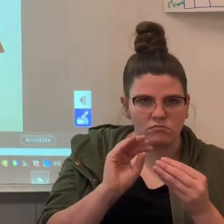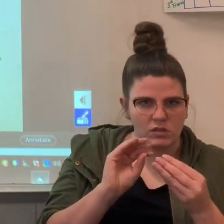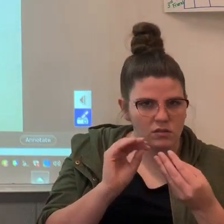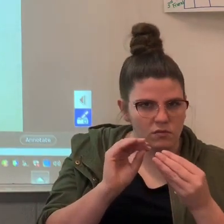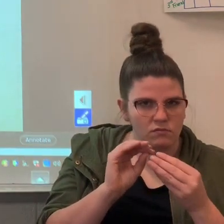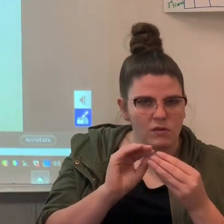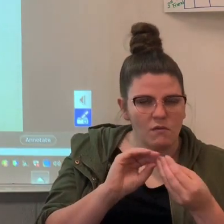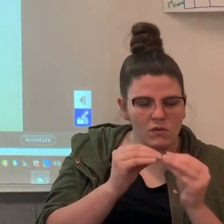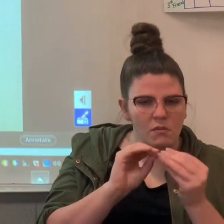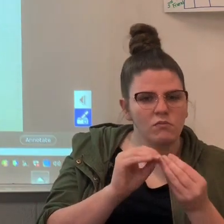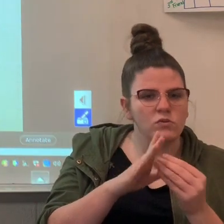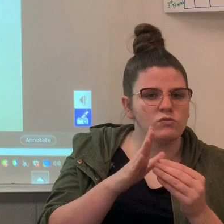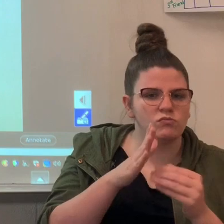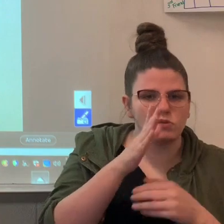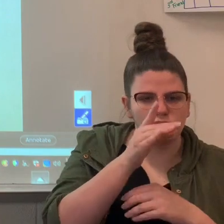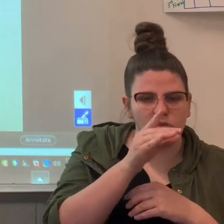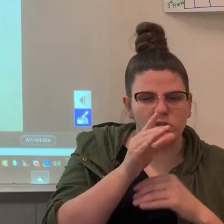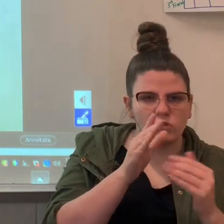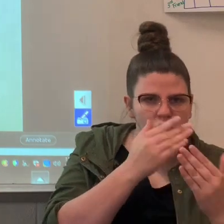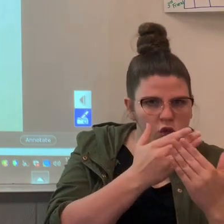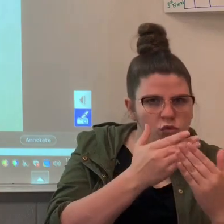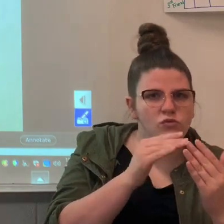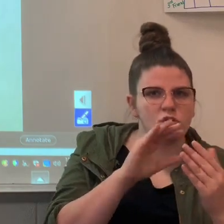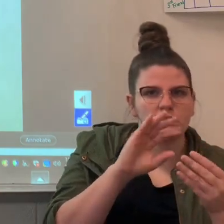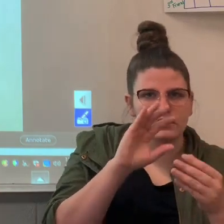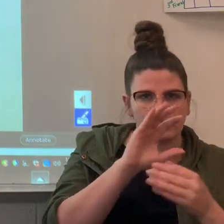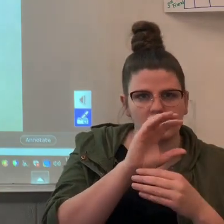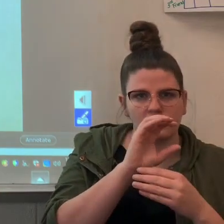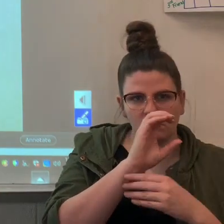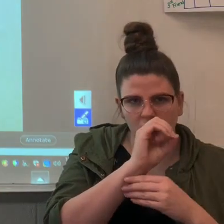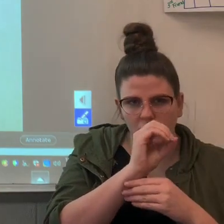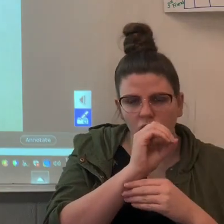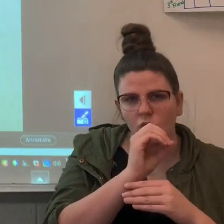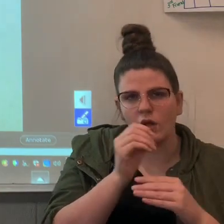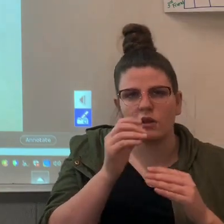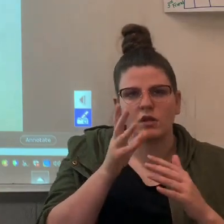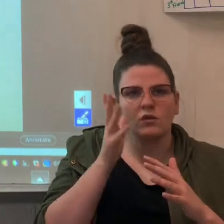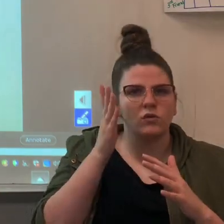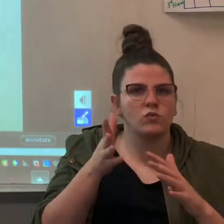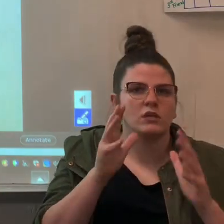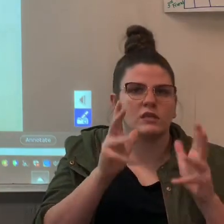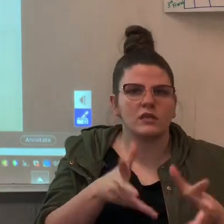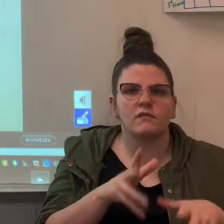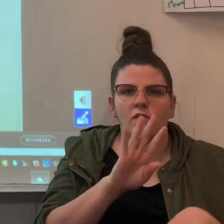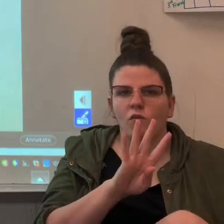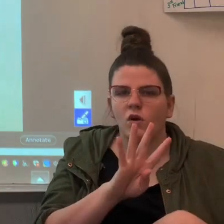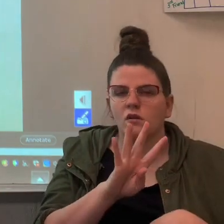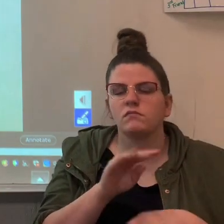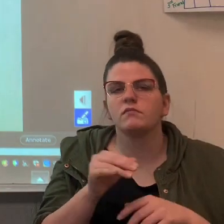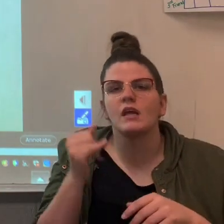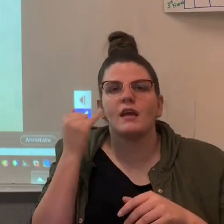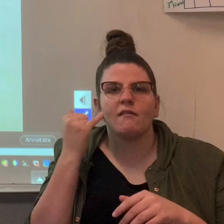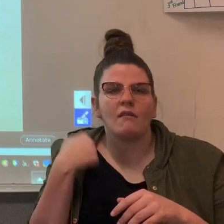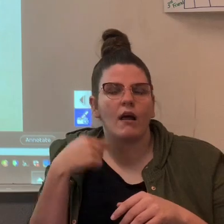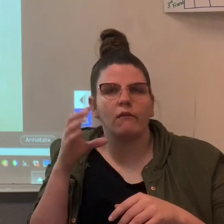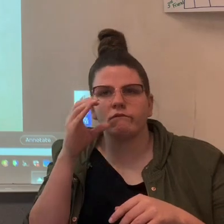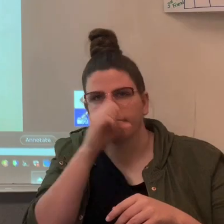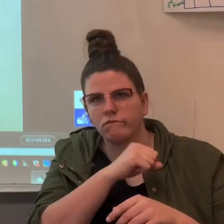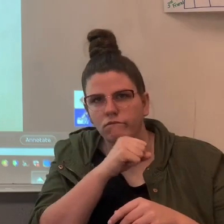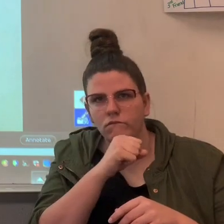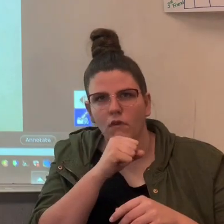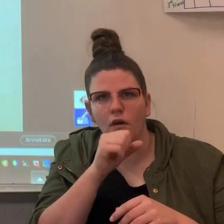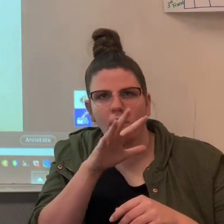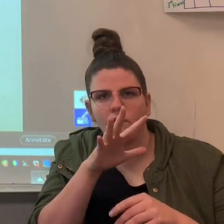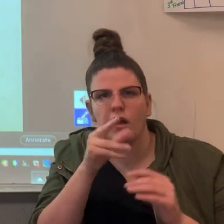my 1, it is closer to the 0, so I'm going to keep it at 4. So if I'm estimating, I would say that